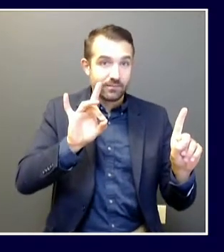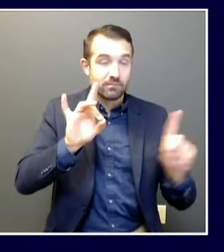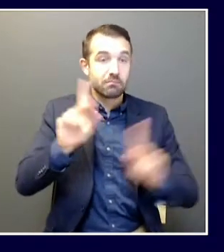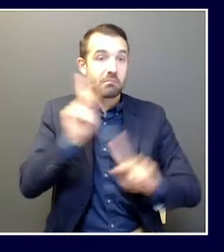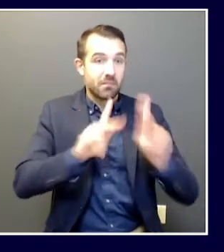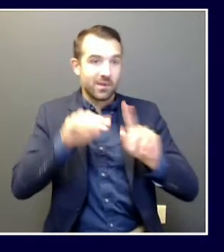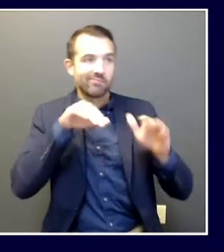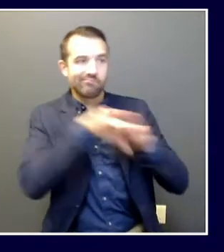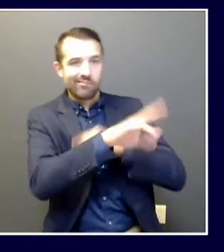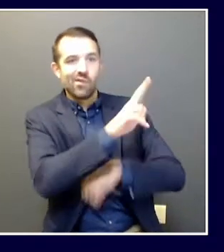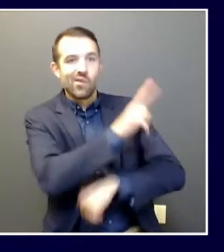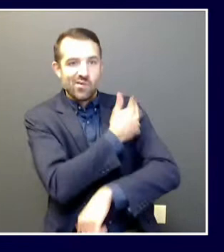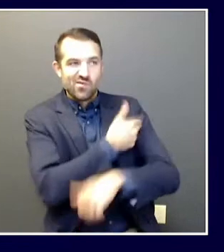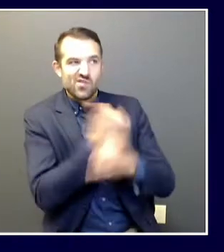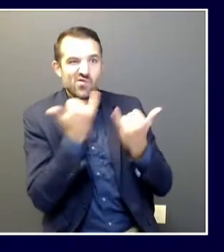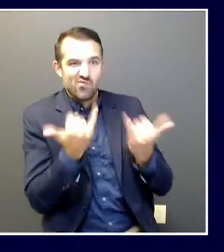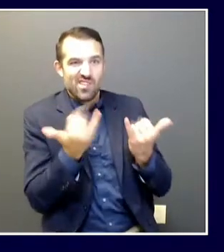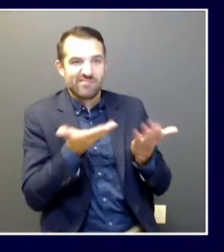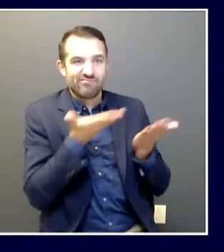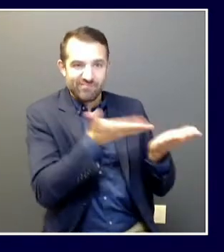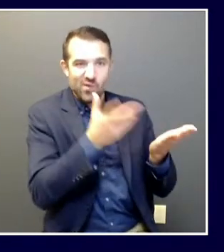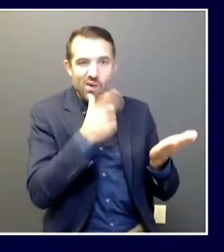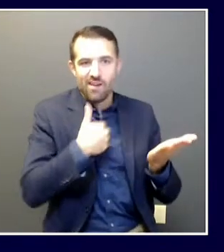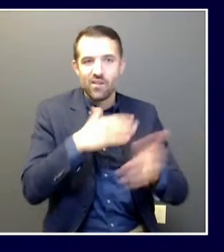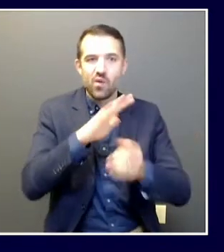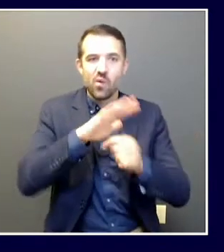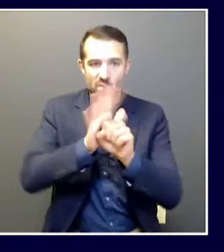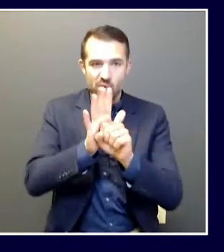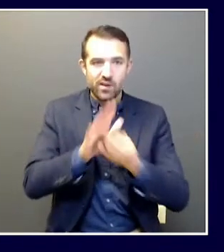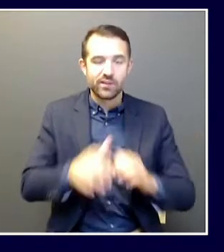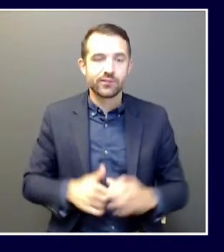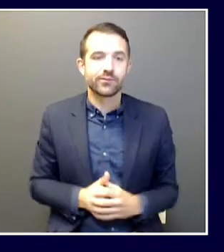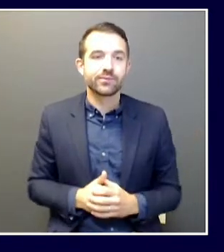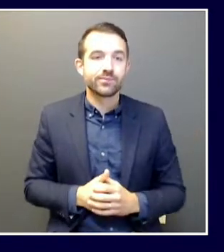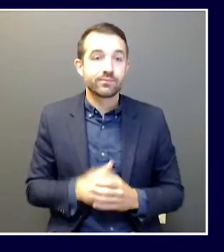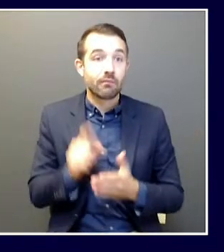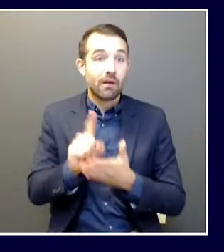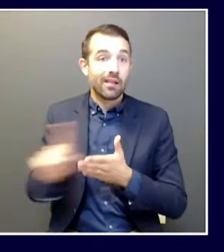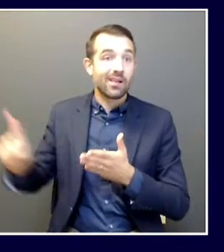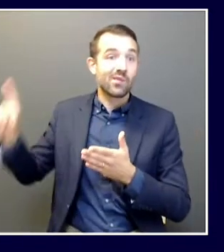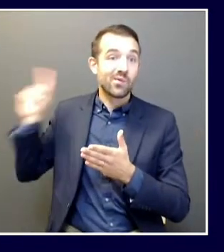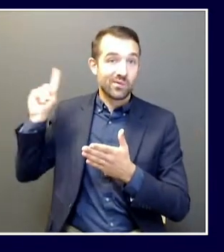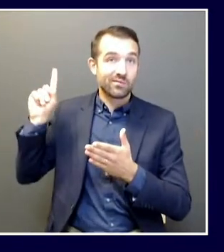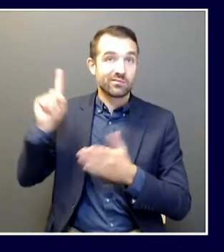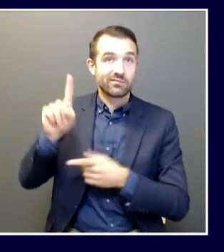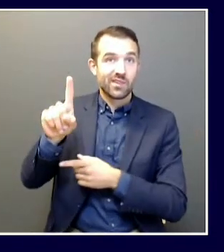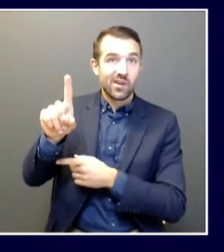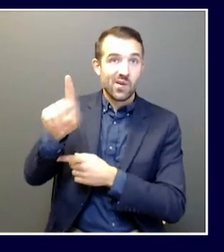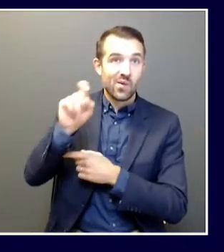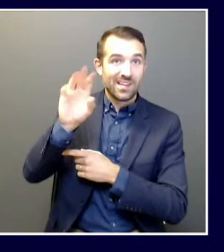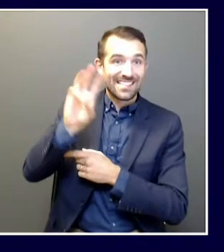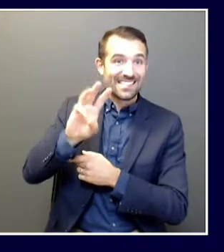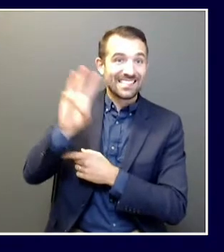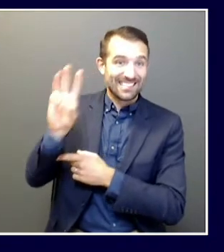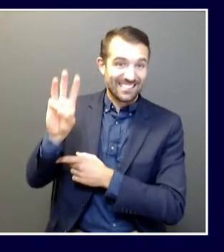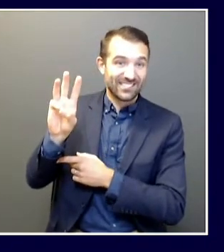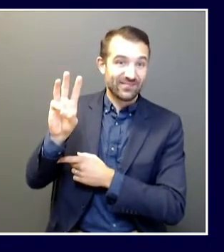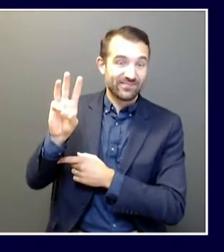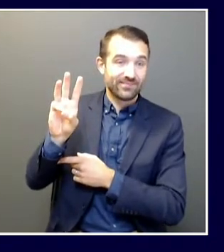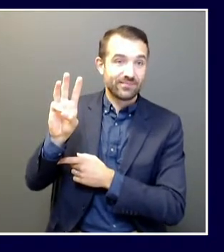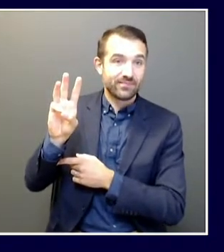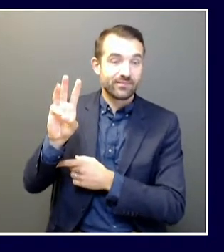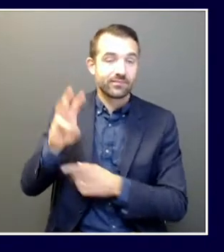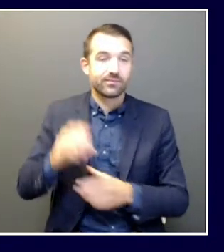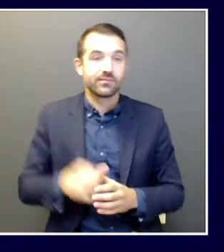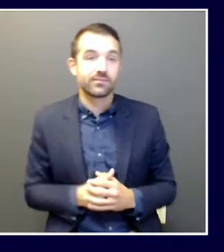with COVID-19. 1 week ago, that number stood at 166. Right now,